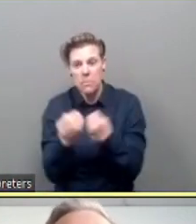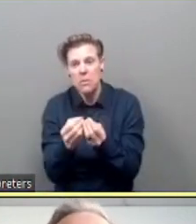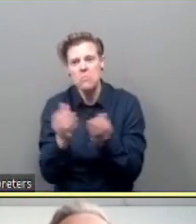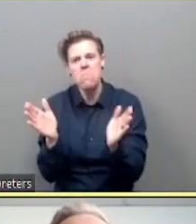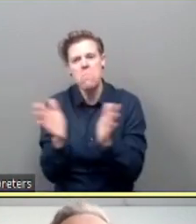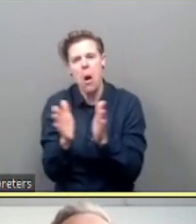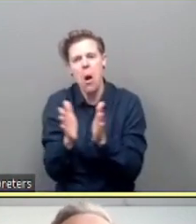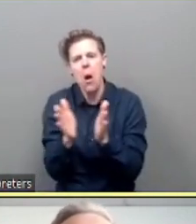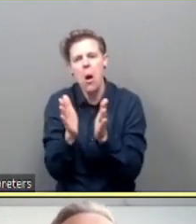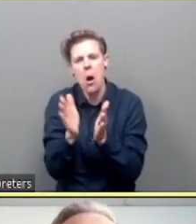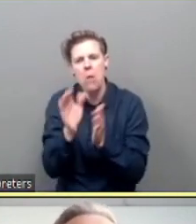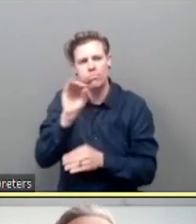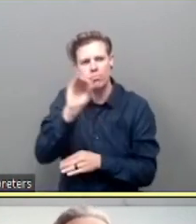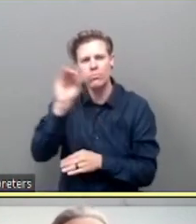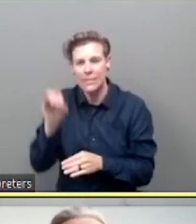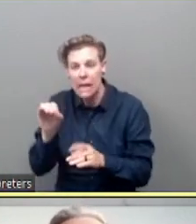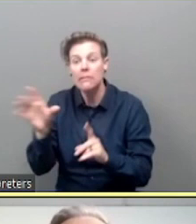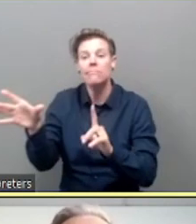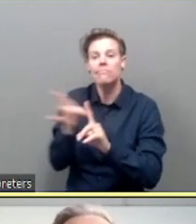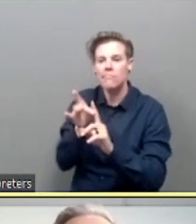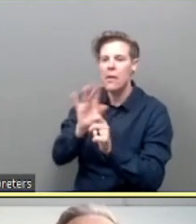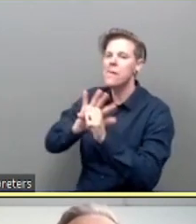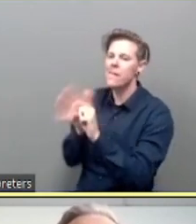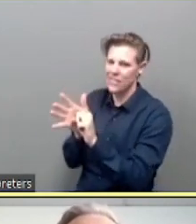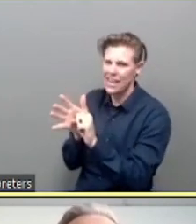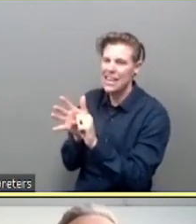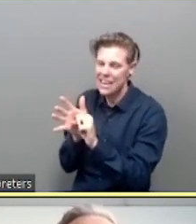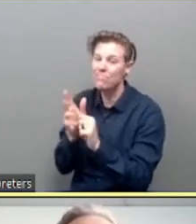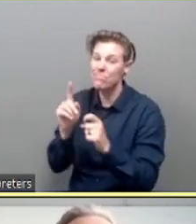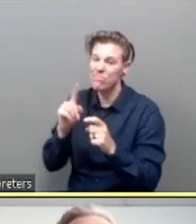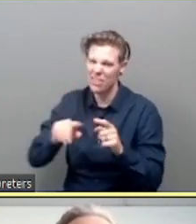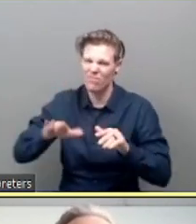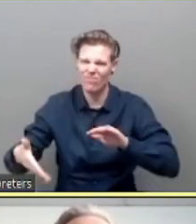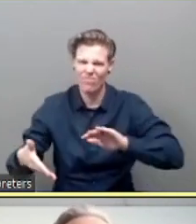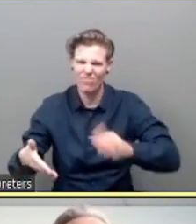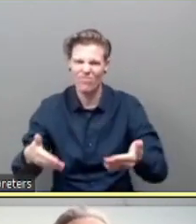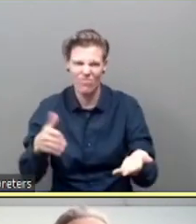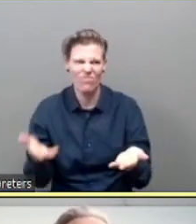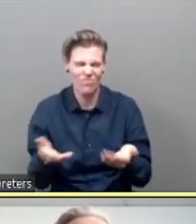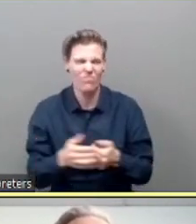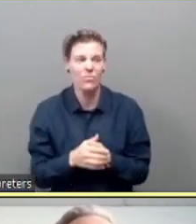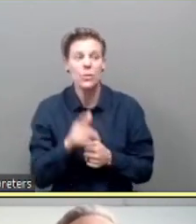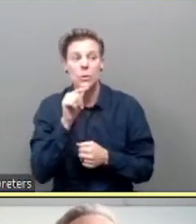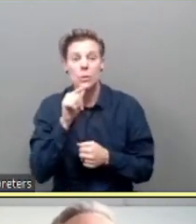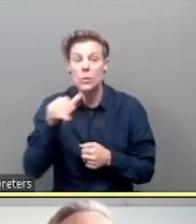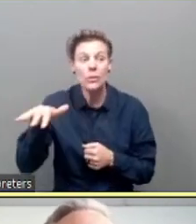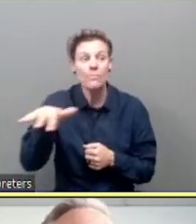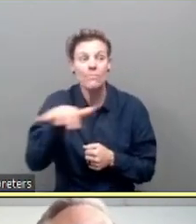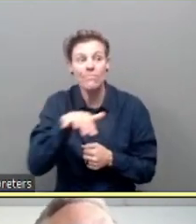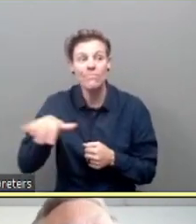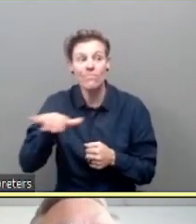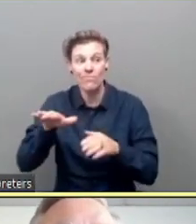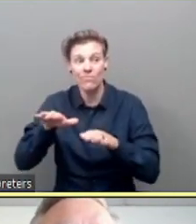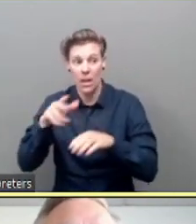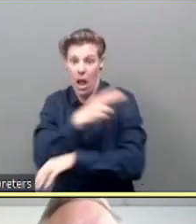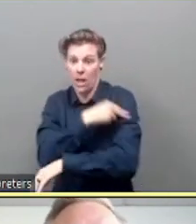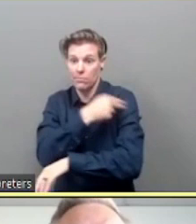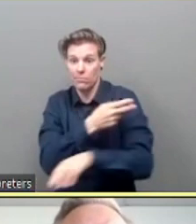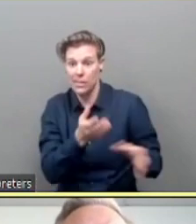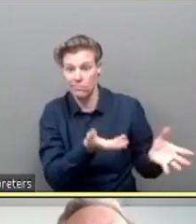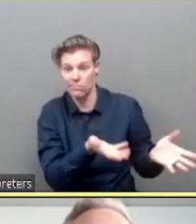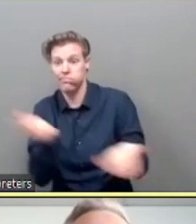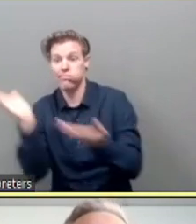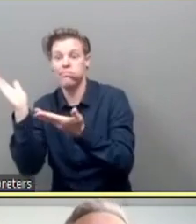COVID die, but it's actually among those hospitalized, it's 19%. If we go to the next slide, we're going to